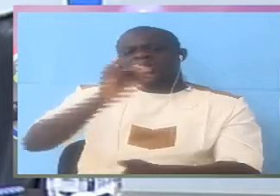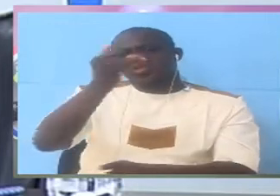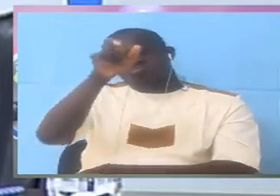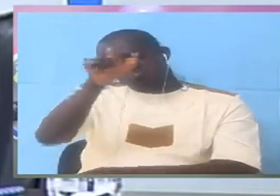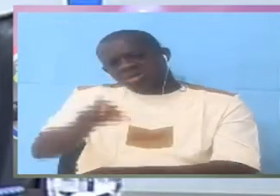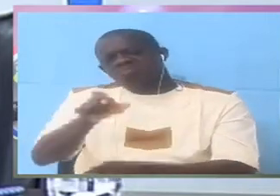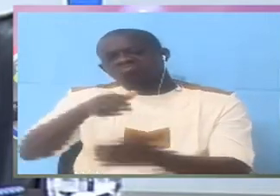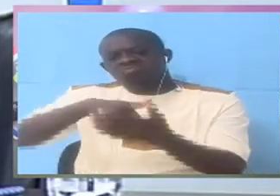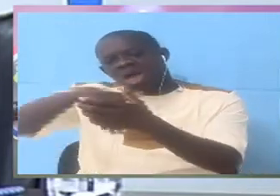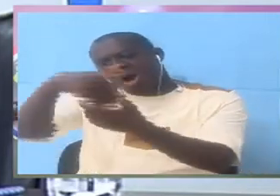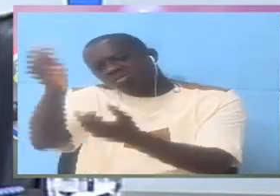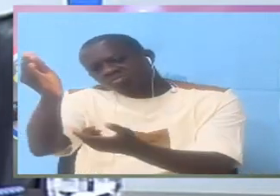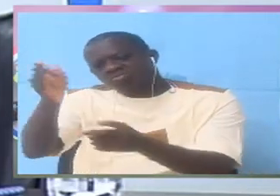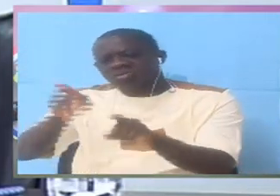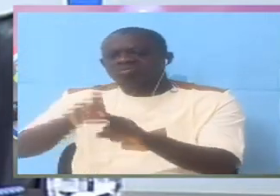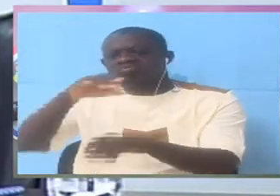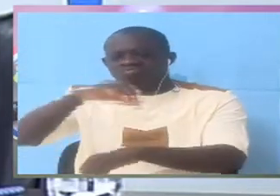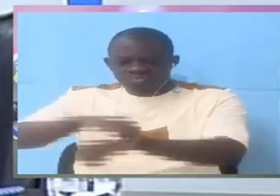be investigated.